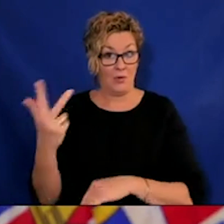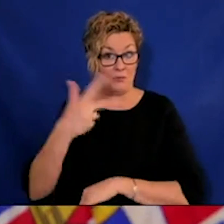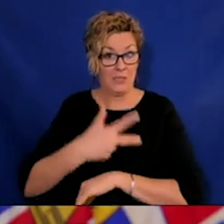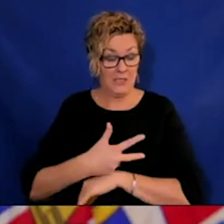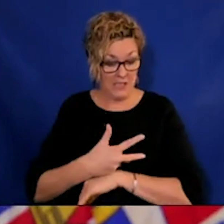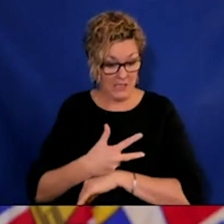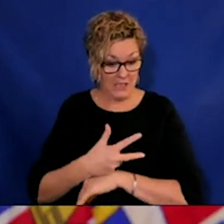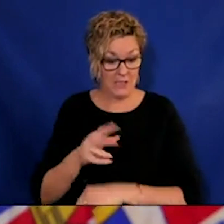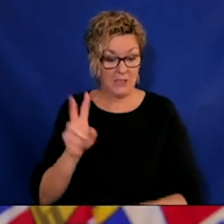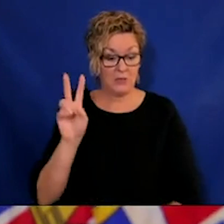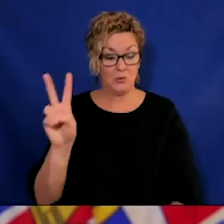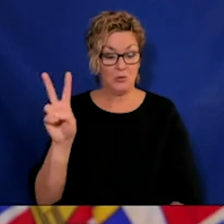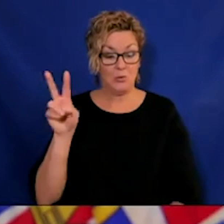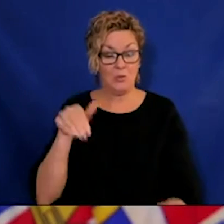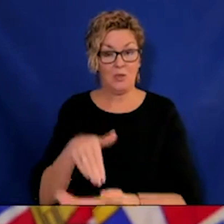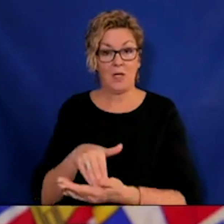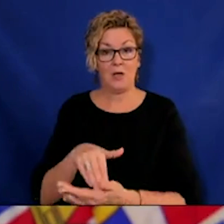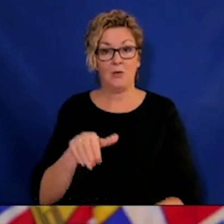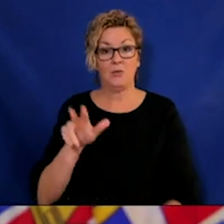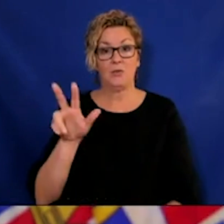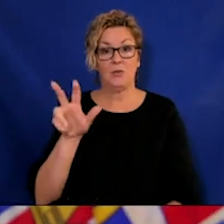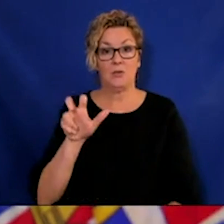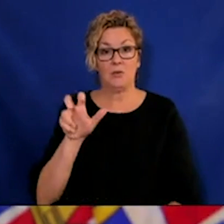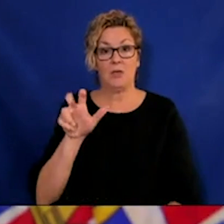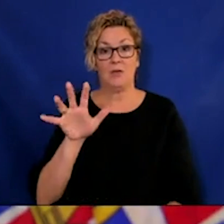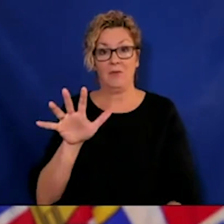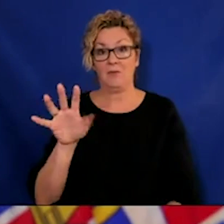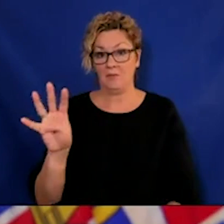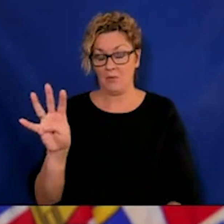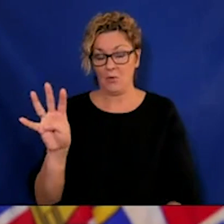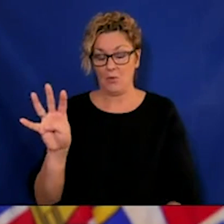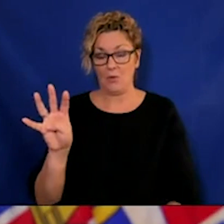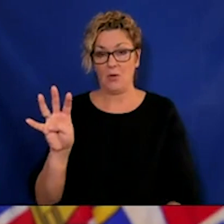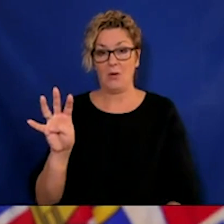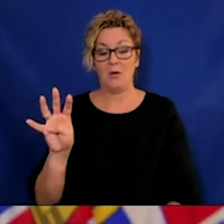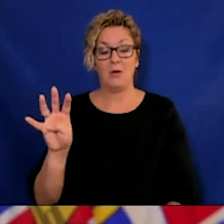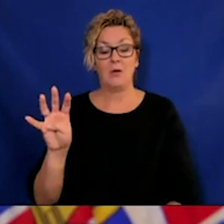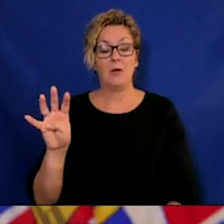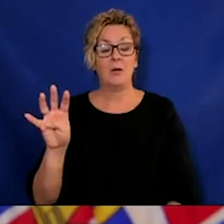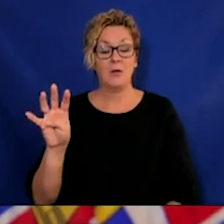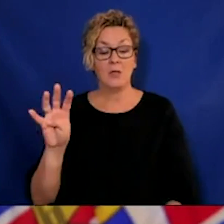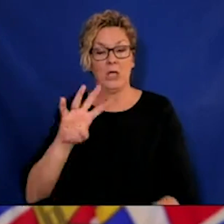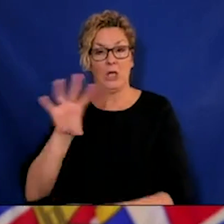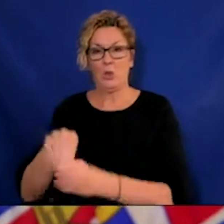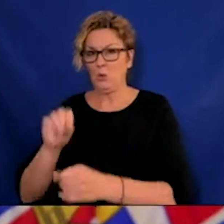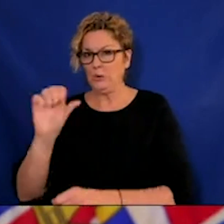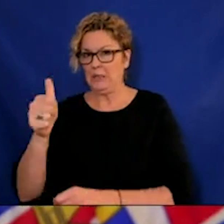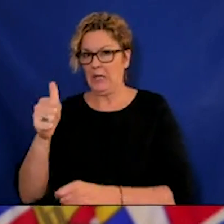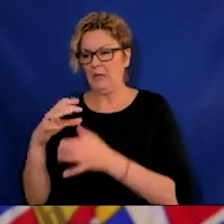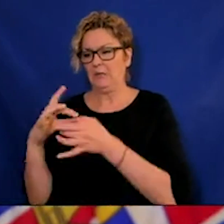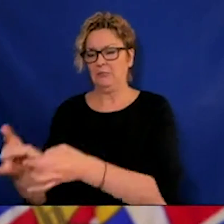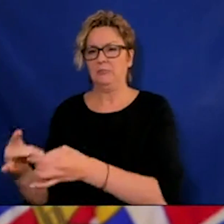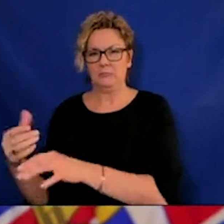2,364 cases over the past weekend, 10 of whom are epidemiologically linked, for our total of